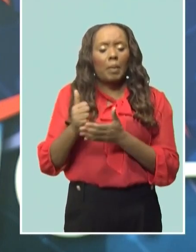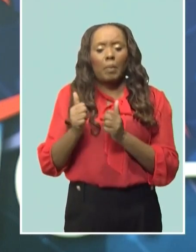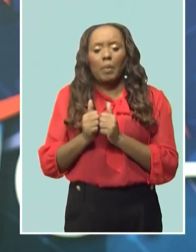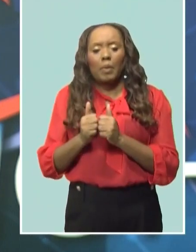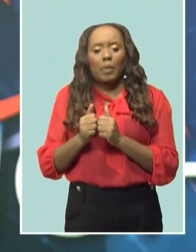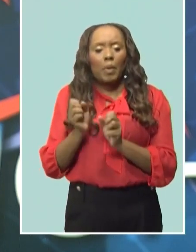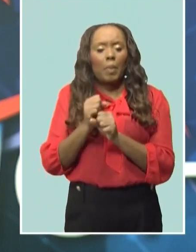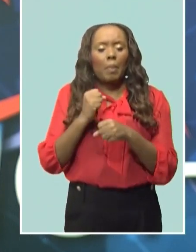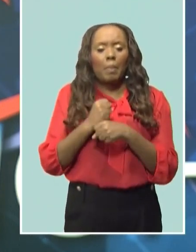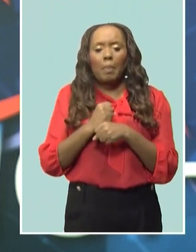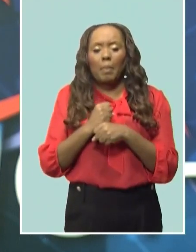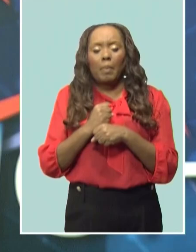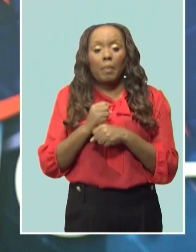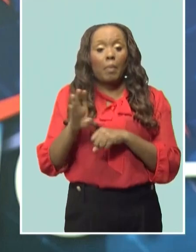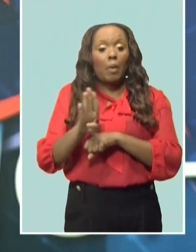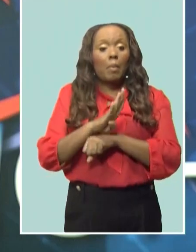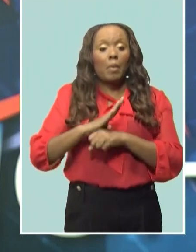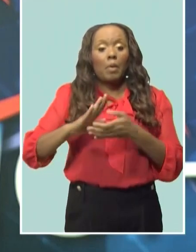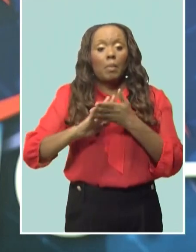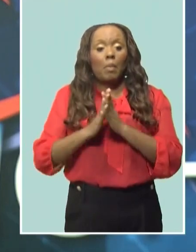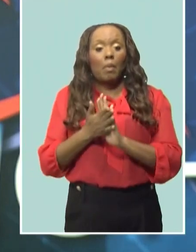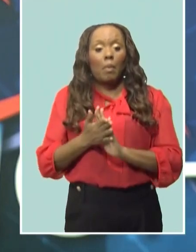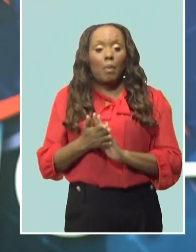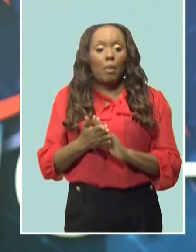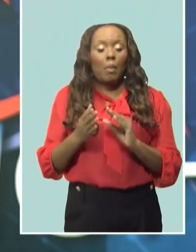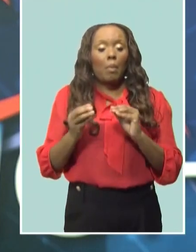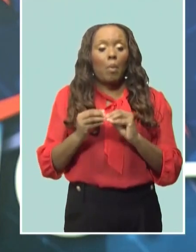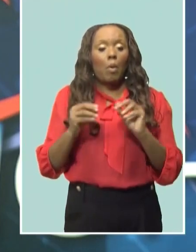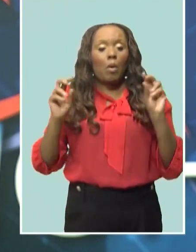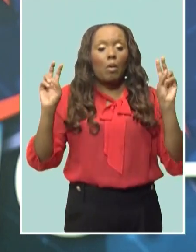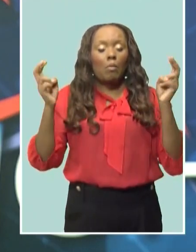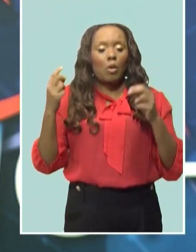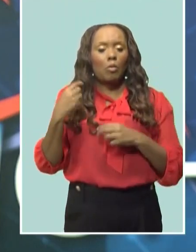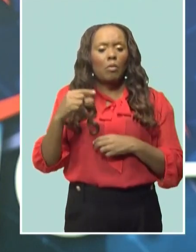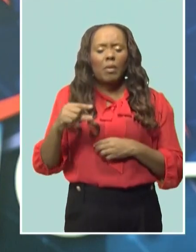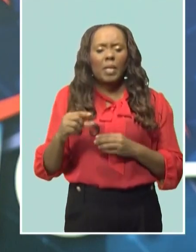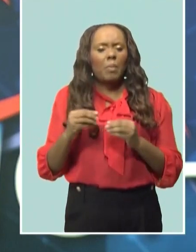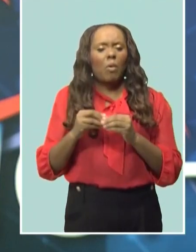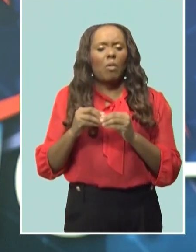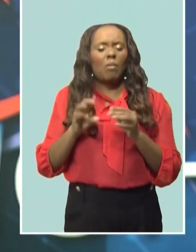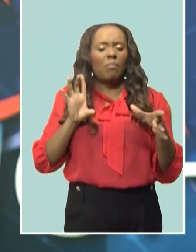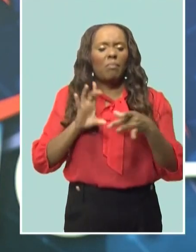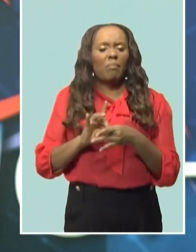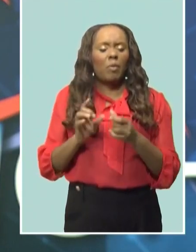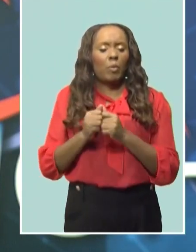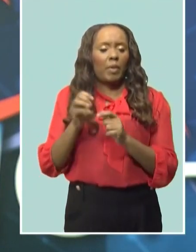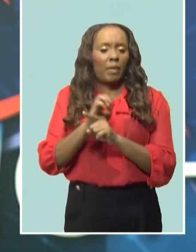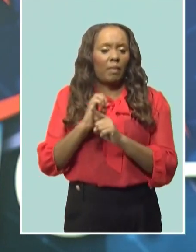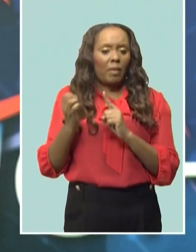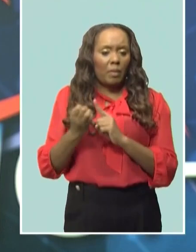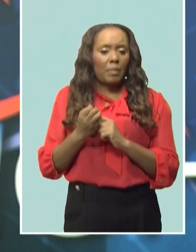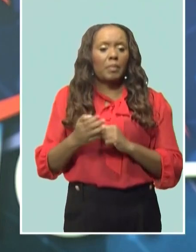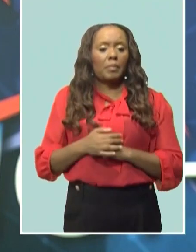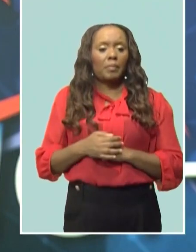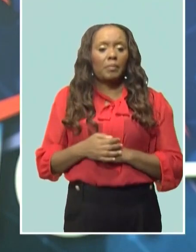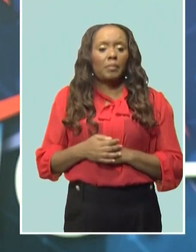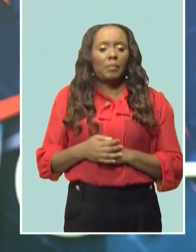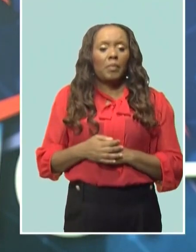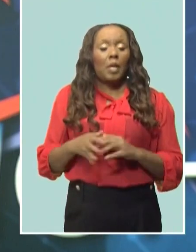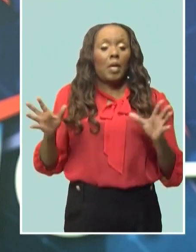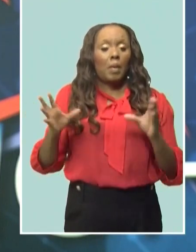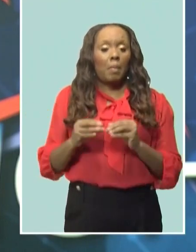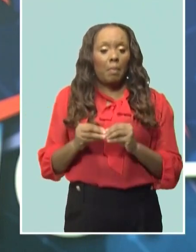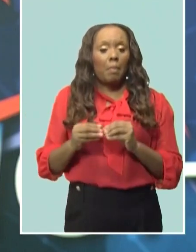Ministry of Energy and Business, Marlon Moore, shared his view during a meeting with the Hussar Corporation, port taxi owners,